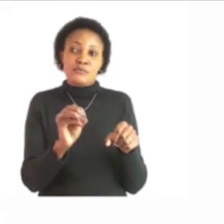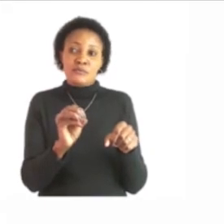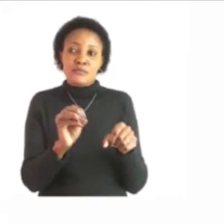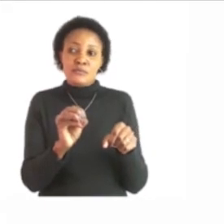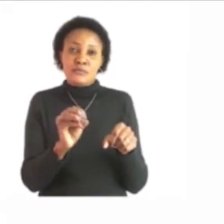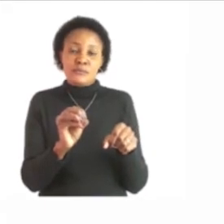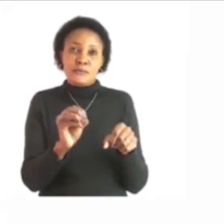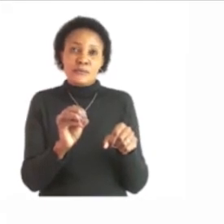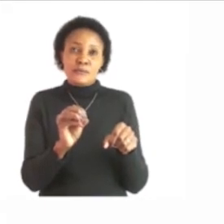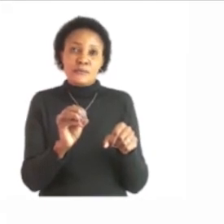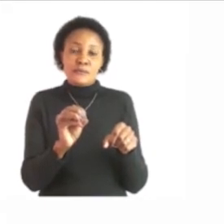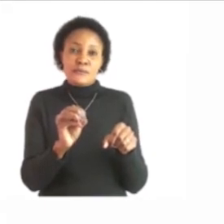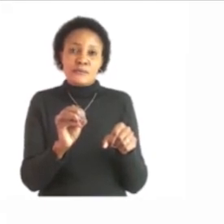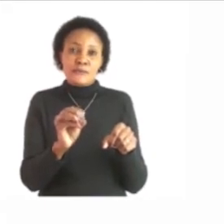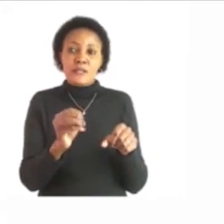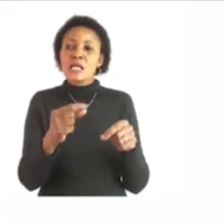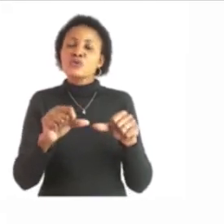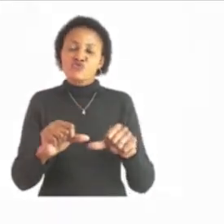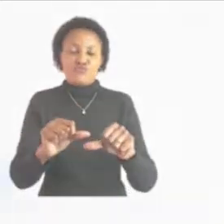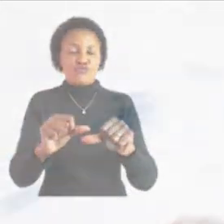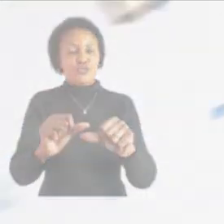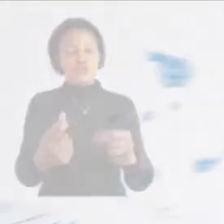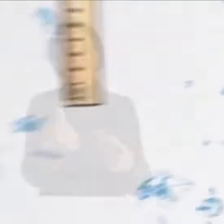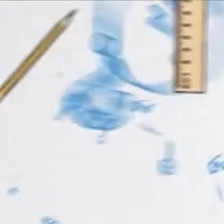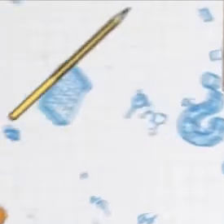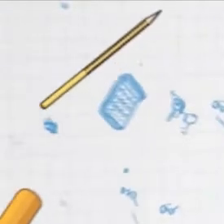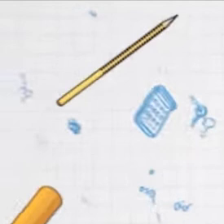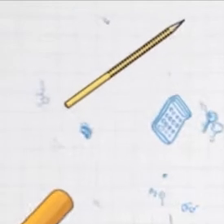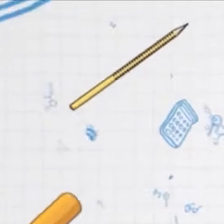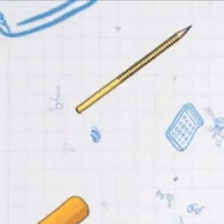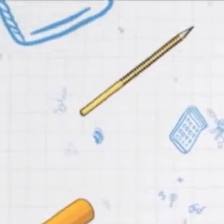sums, I want you to do it by yourself.